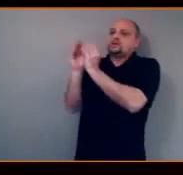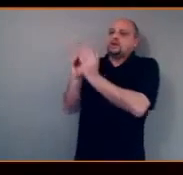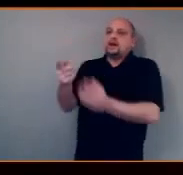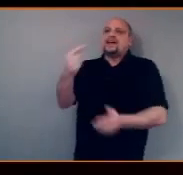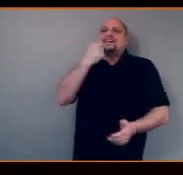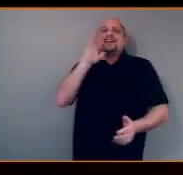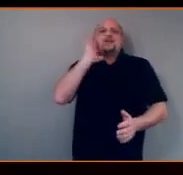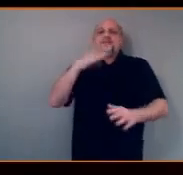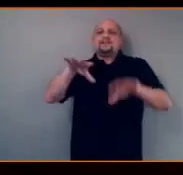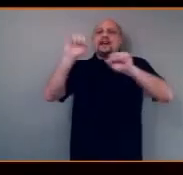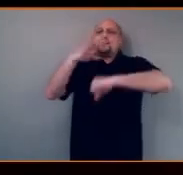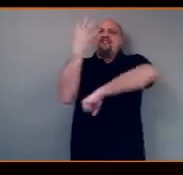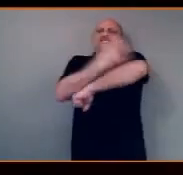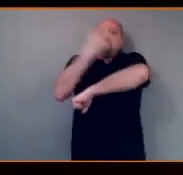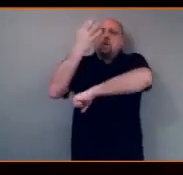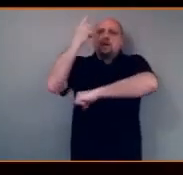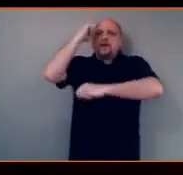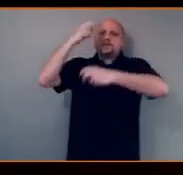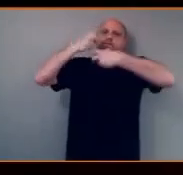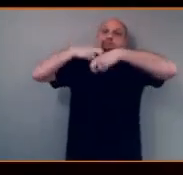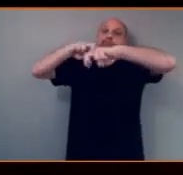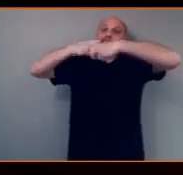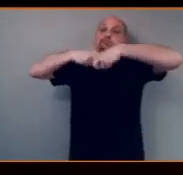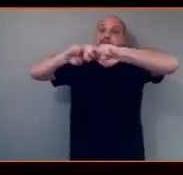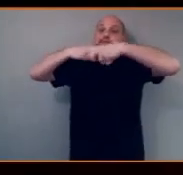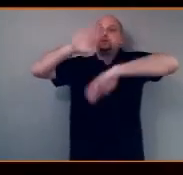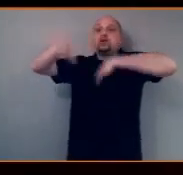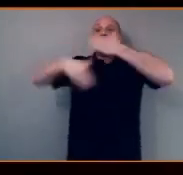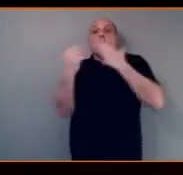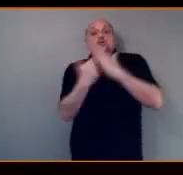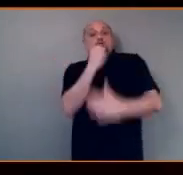and steady, right? Exactly. With something like this